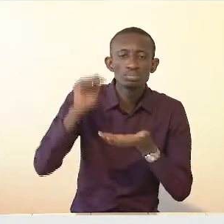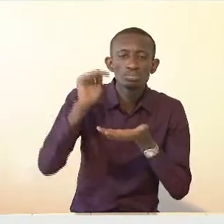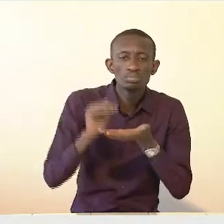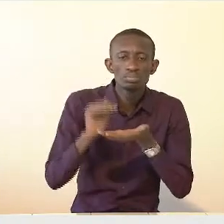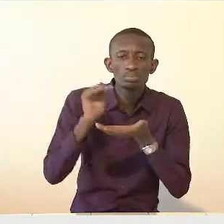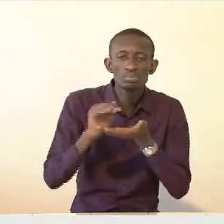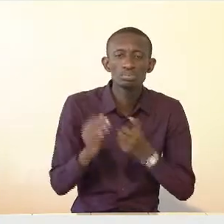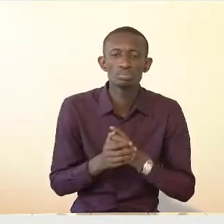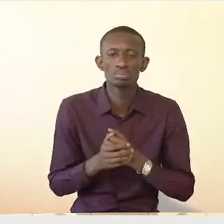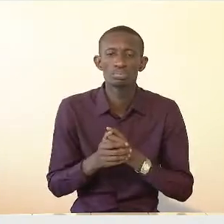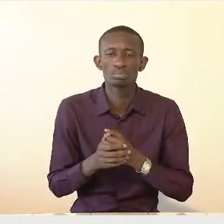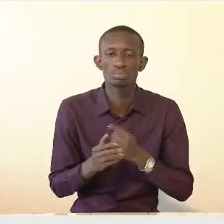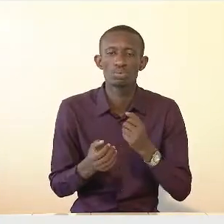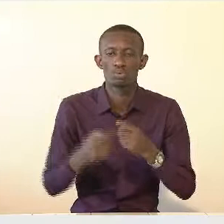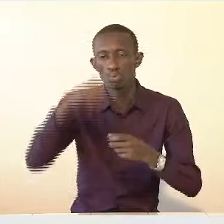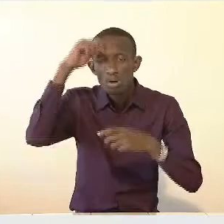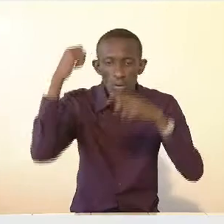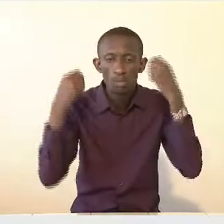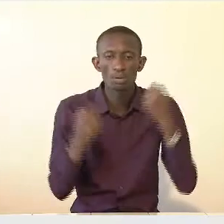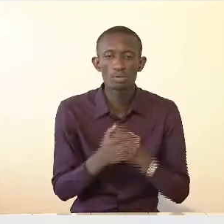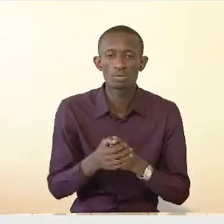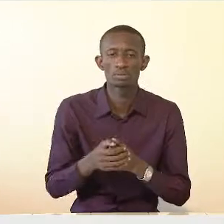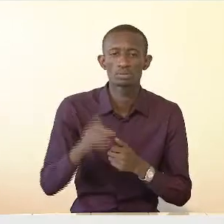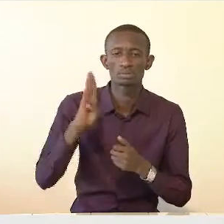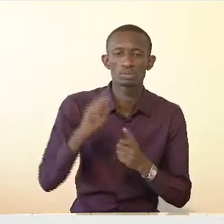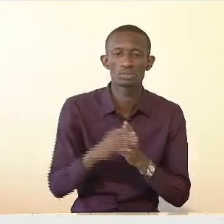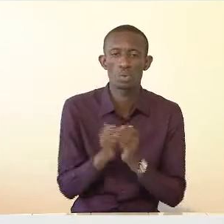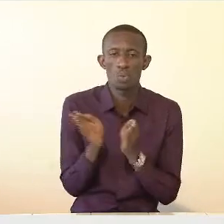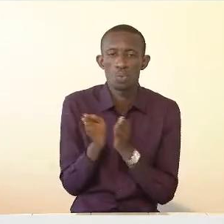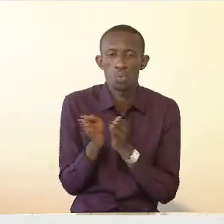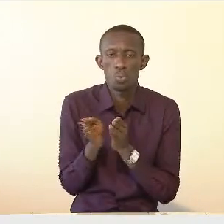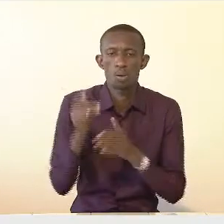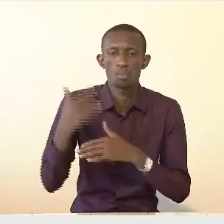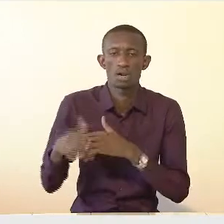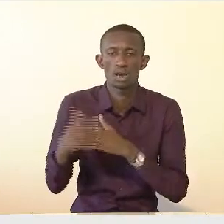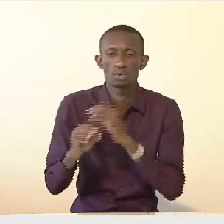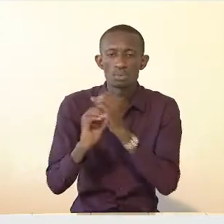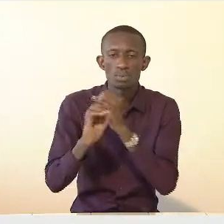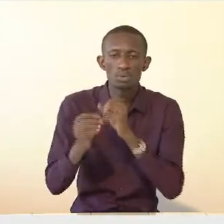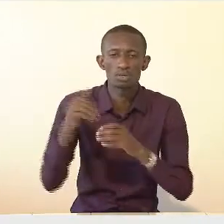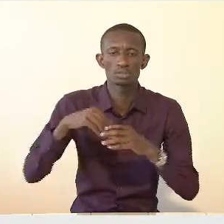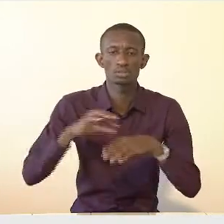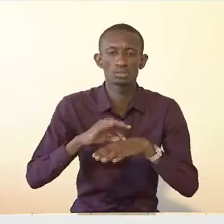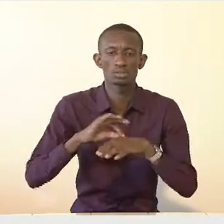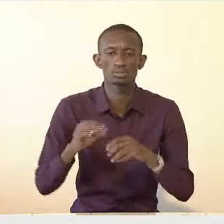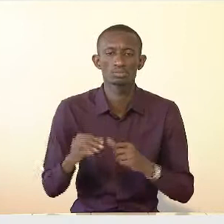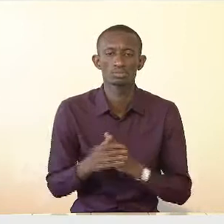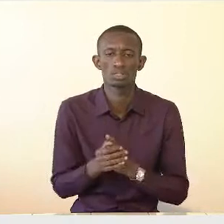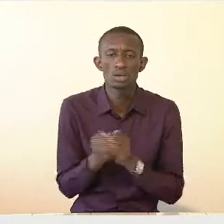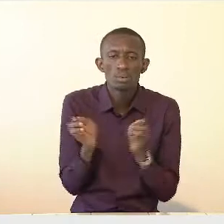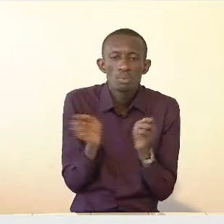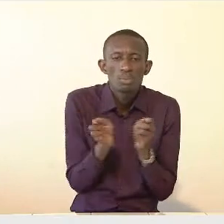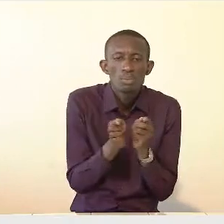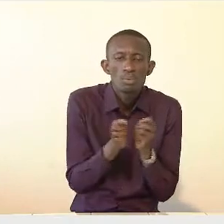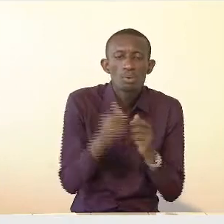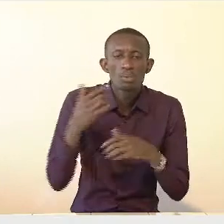to the skin, narrowing of blood vessels in the skin, a rise of the hairs on the skin. Number 3,